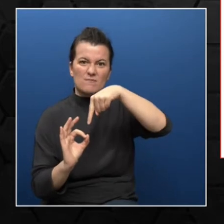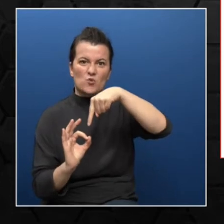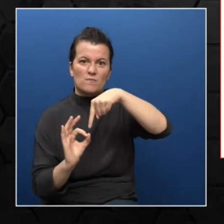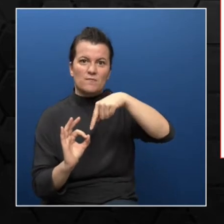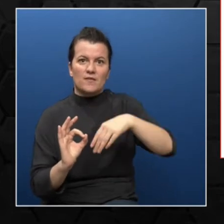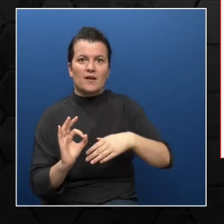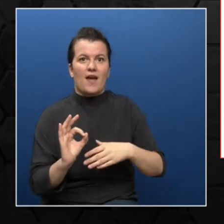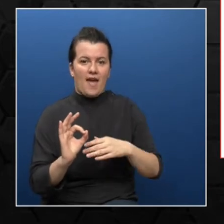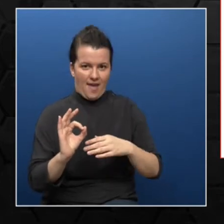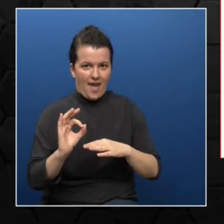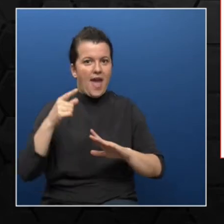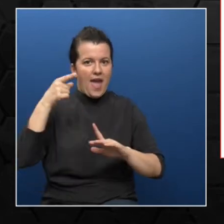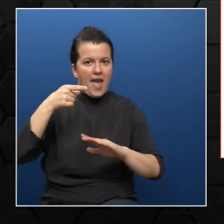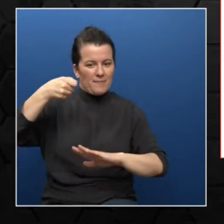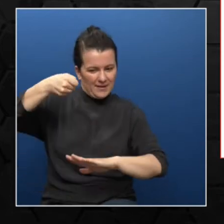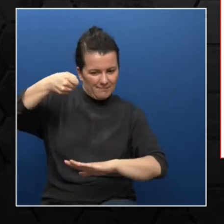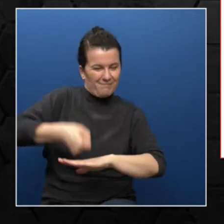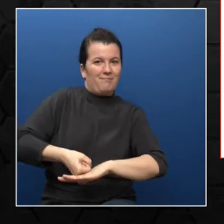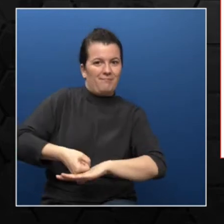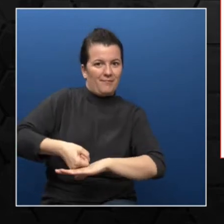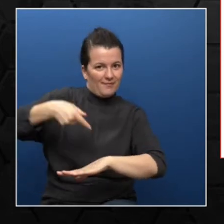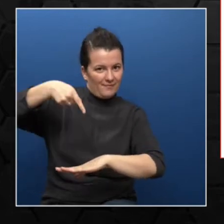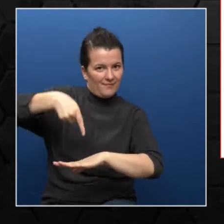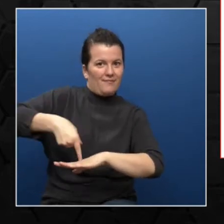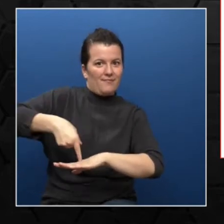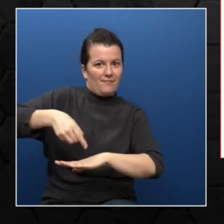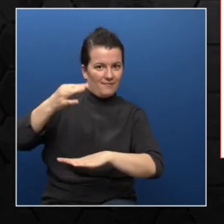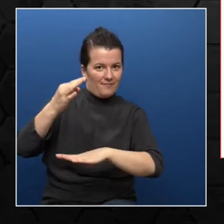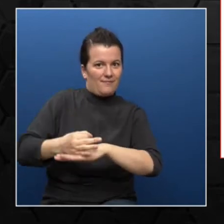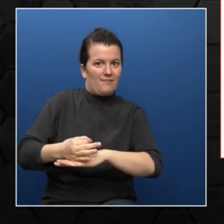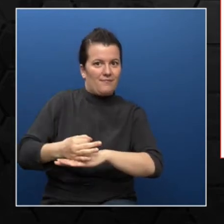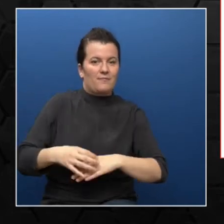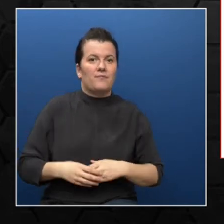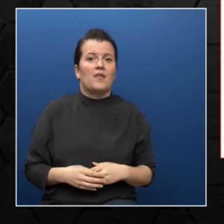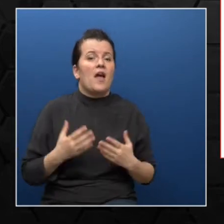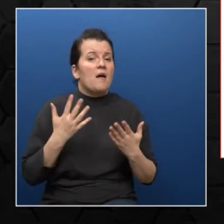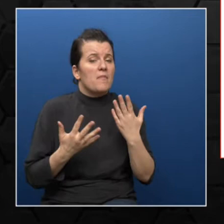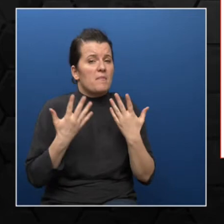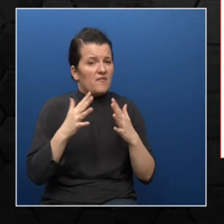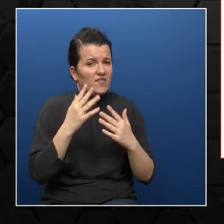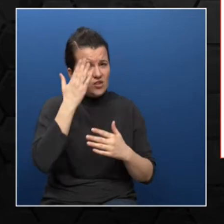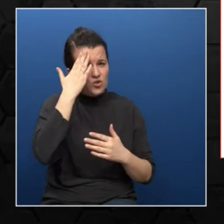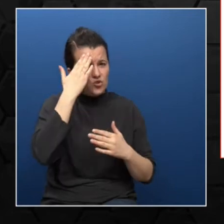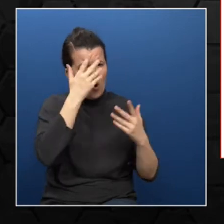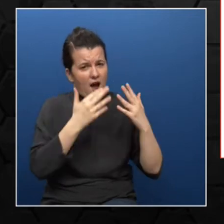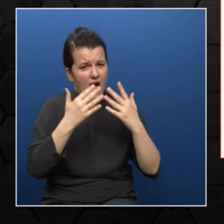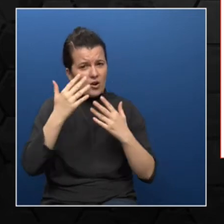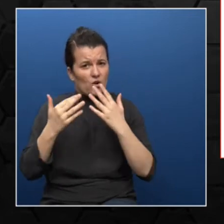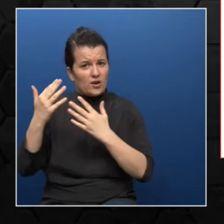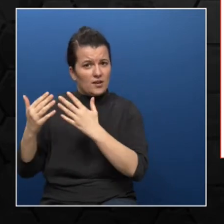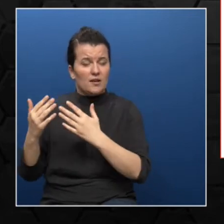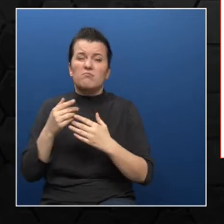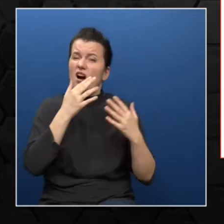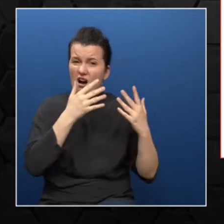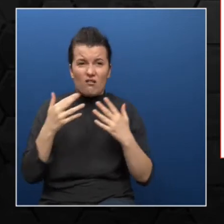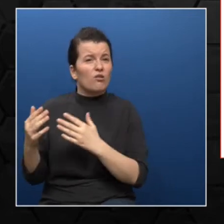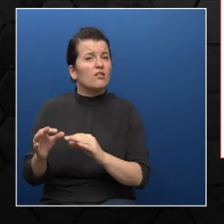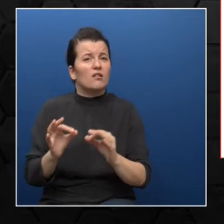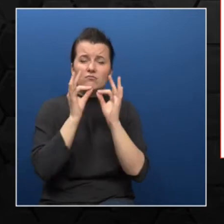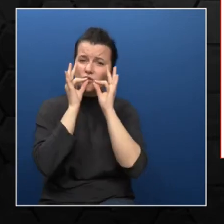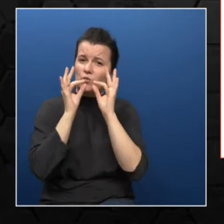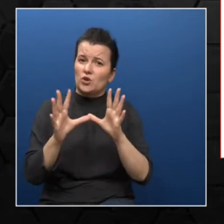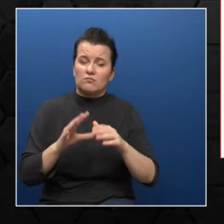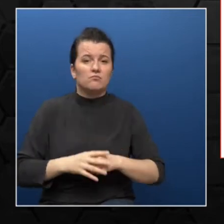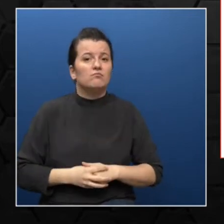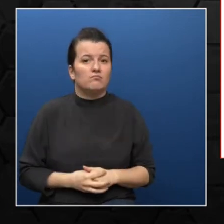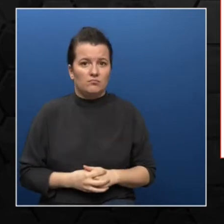them. So you might have heard of different algorithms like backpropagation or gradient descent. These are great algorithms, and they work